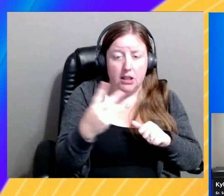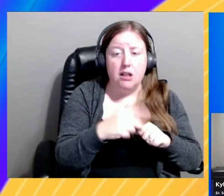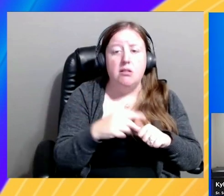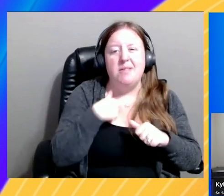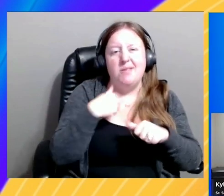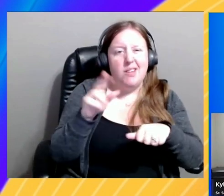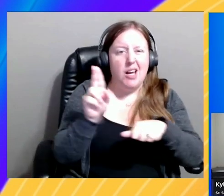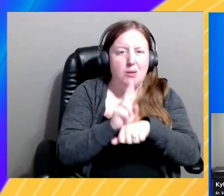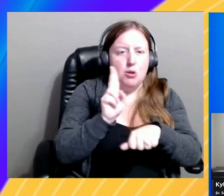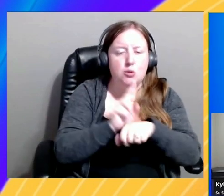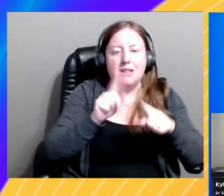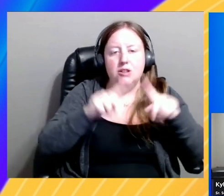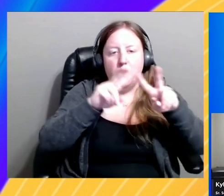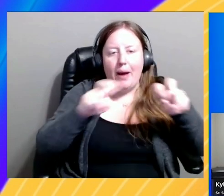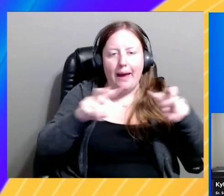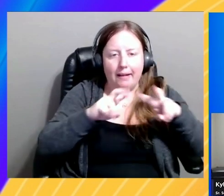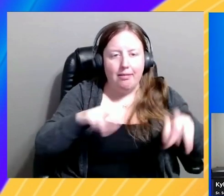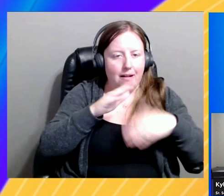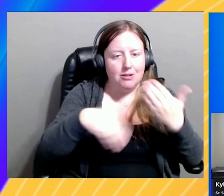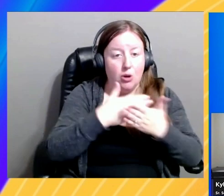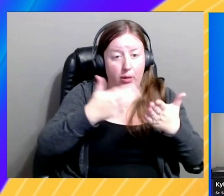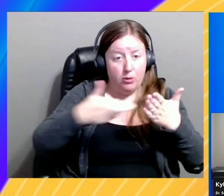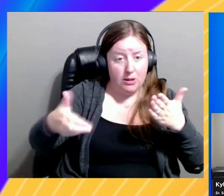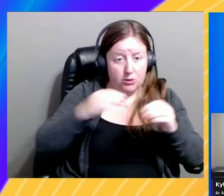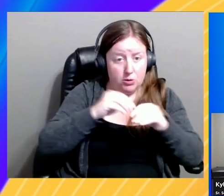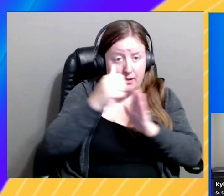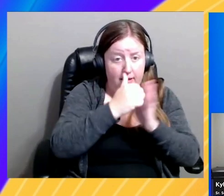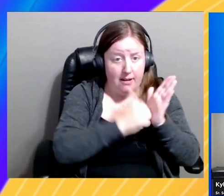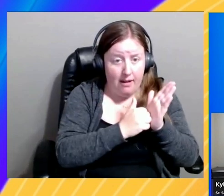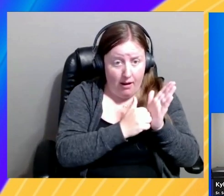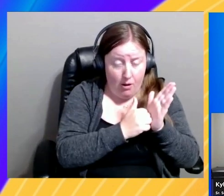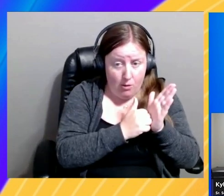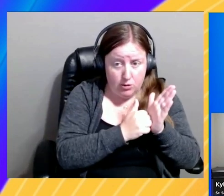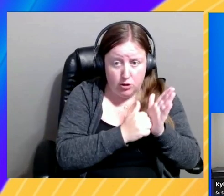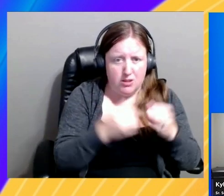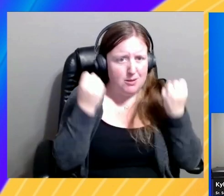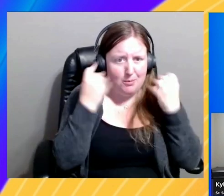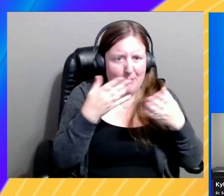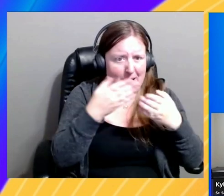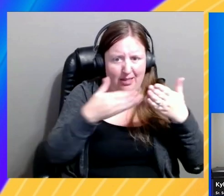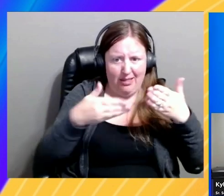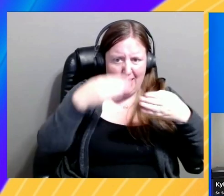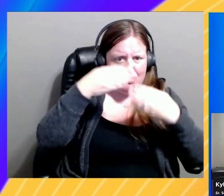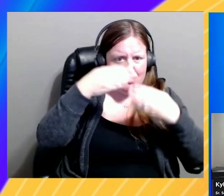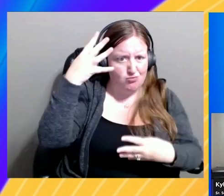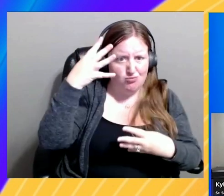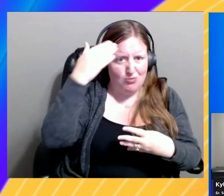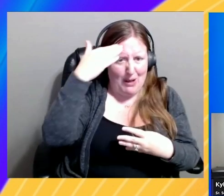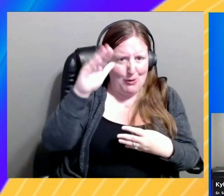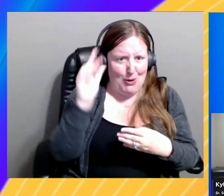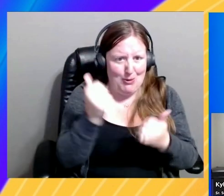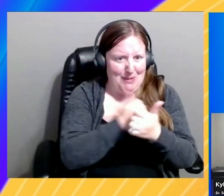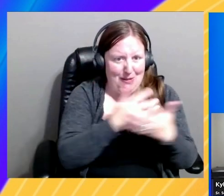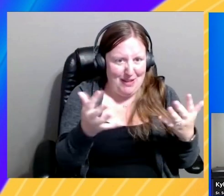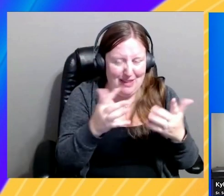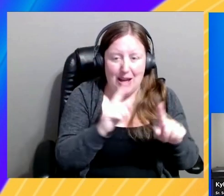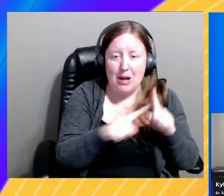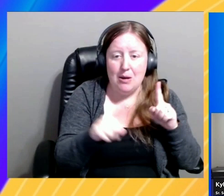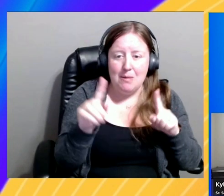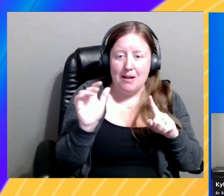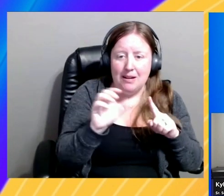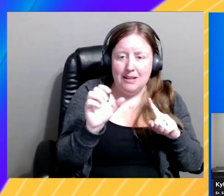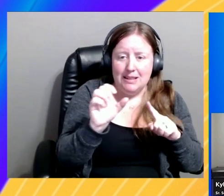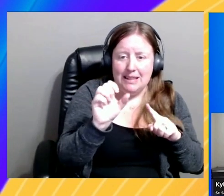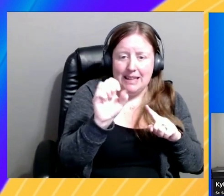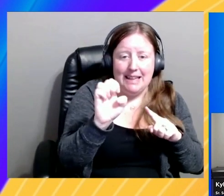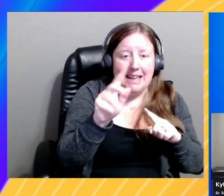analyze all the resources in this account. There's a bunch of stuff. I don't even know what all this is, but there's things like some EKS clusters, there's